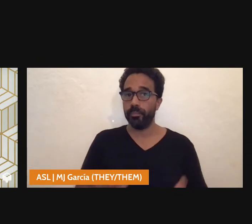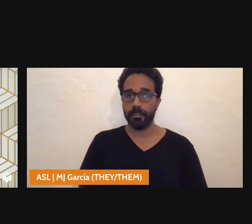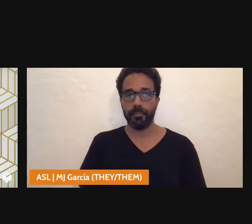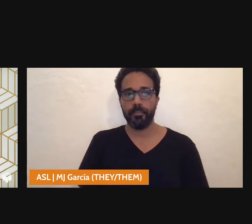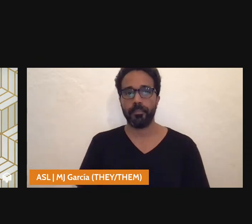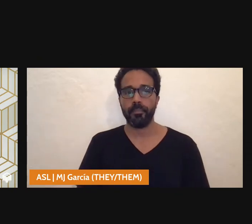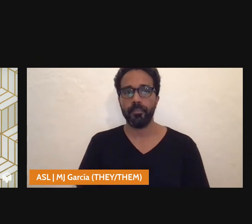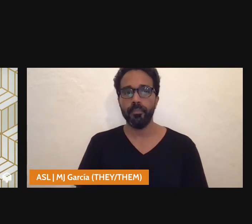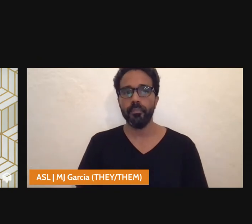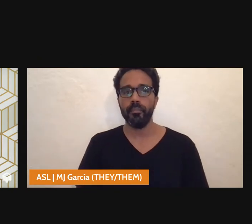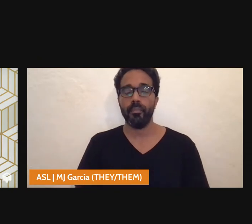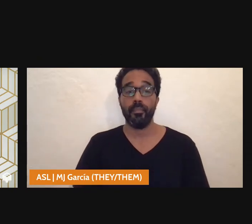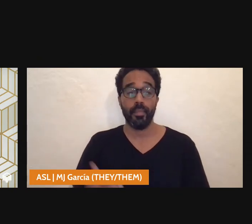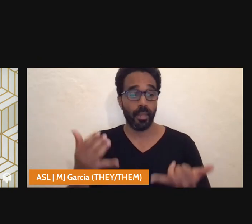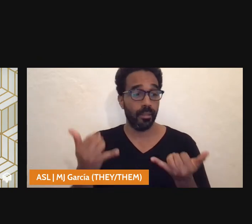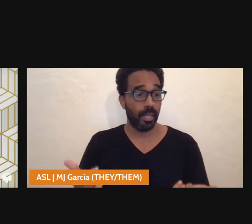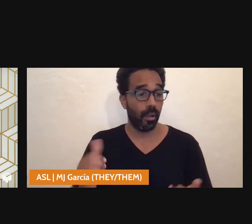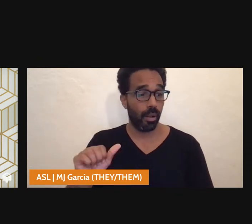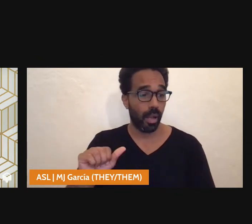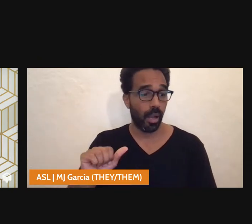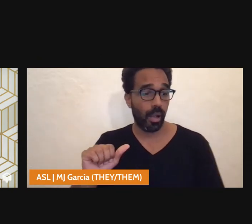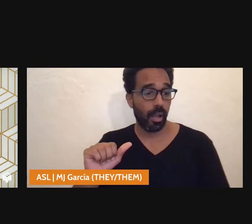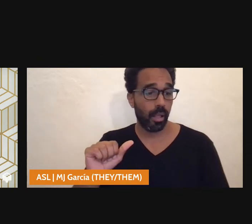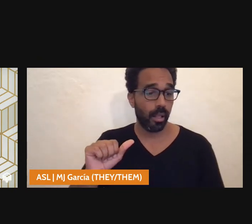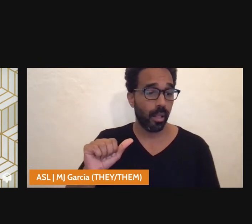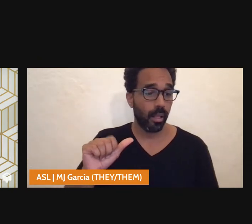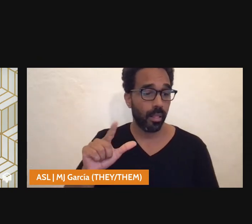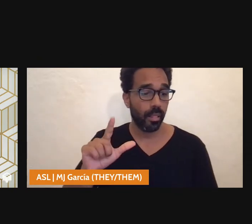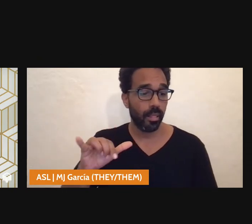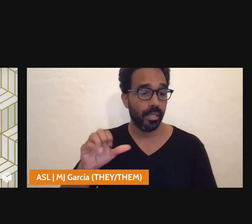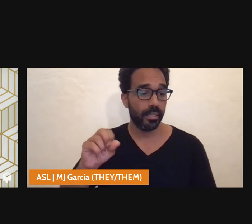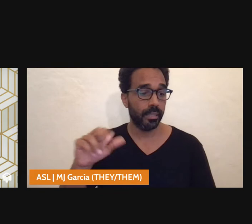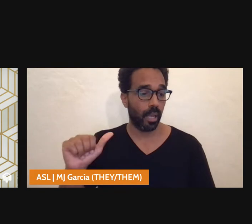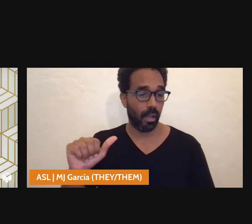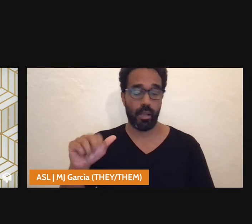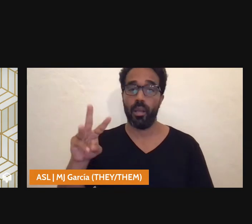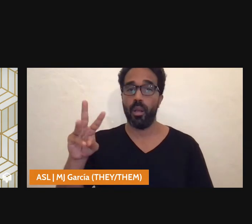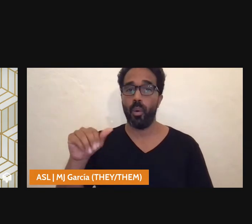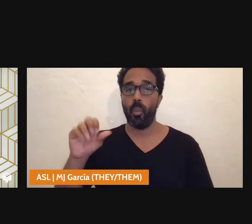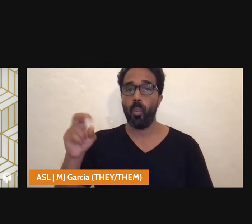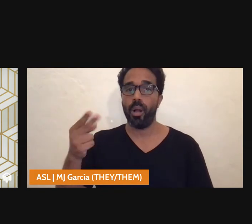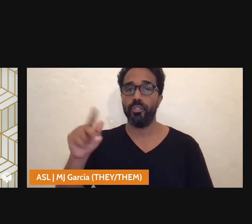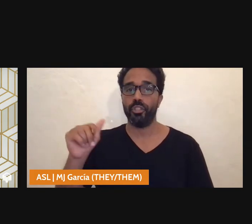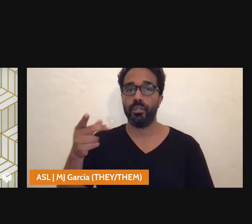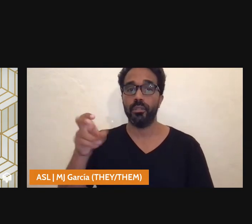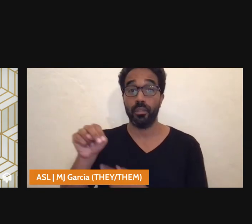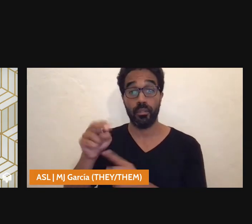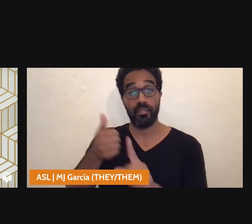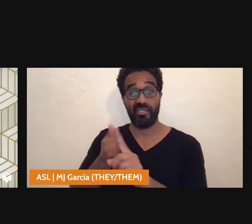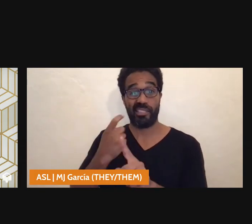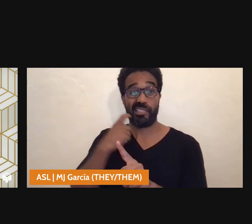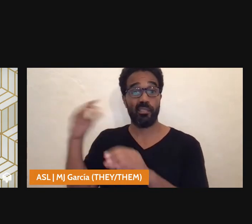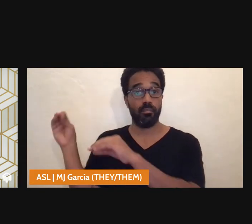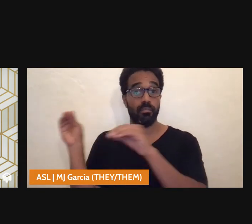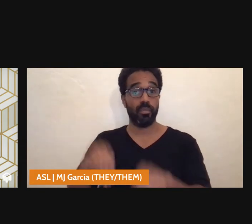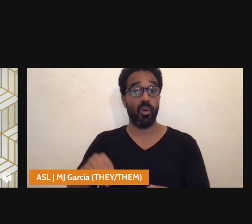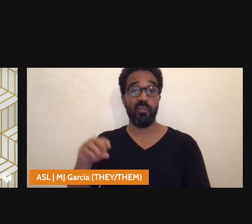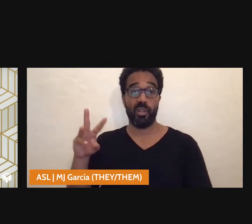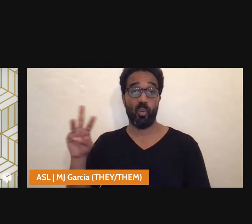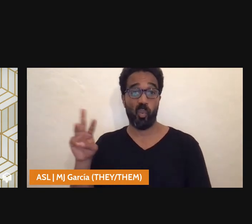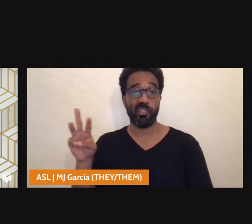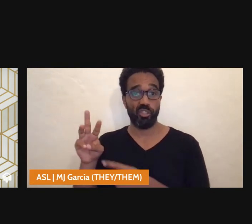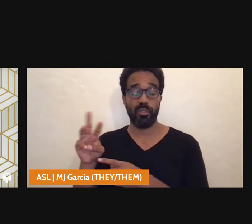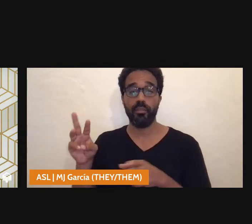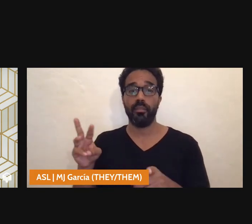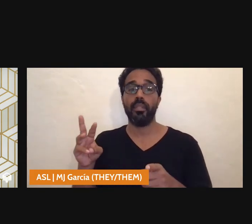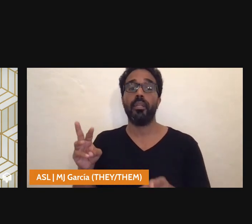Please help me in welcoming Alicia Washington. Alicia recently moved to Washington to serve as the president and CEO of the